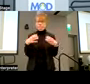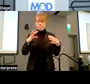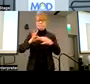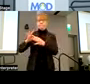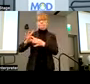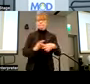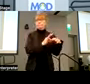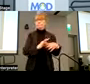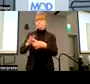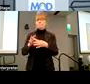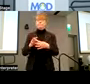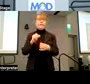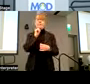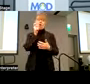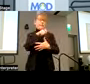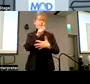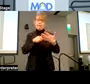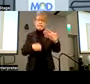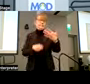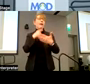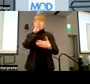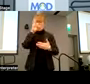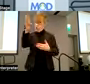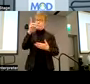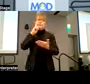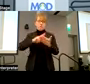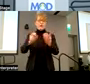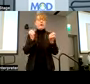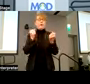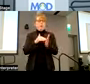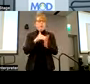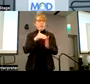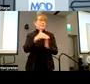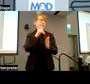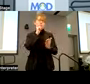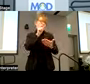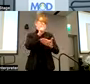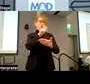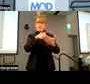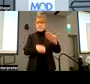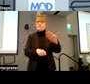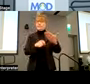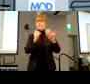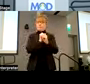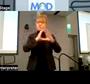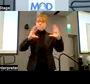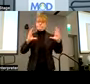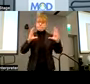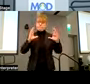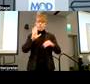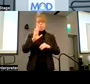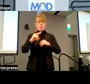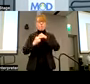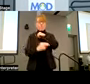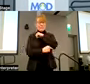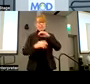times, it's not a checklist. It's many, many things, but at its core, it's a bridge. I have a picture here of the old North bridge in